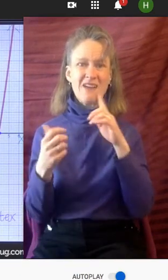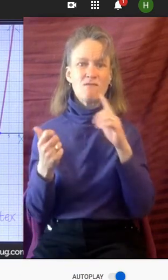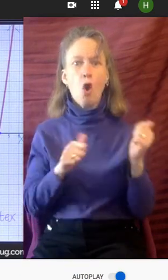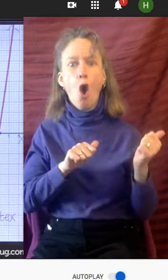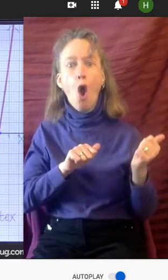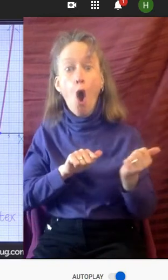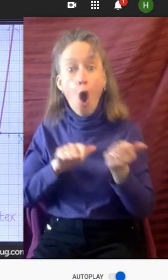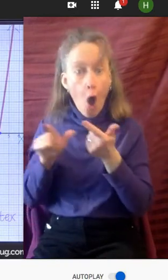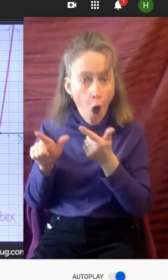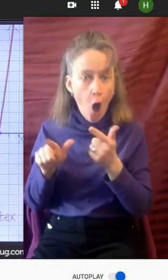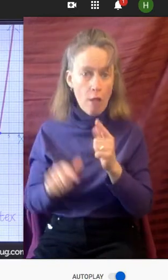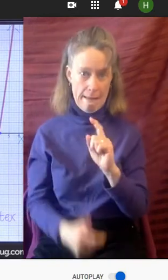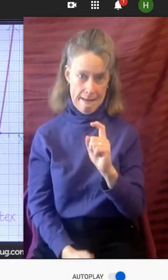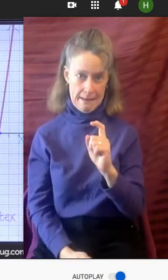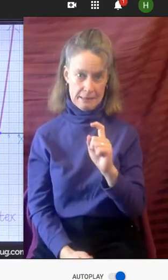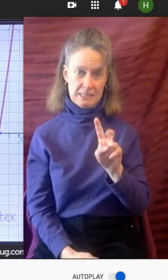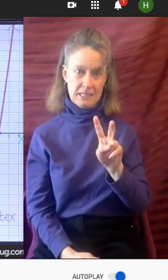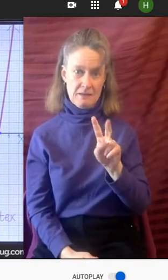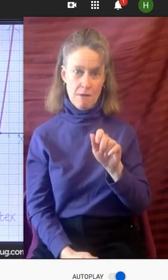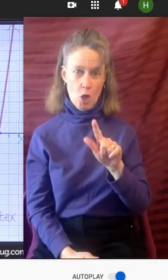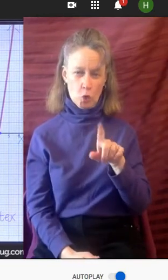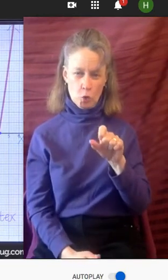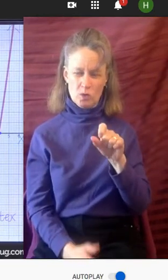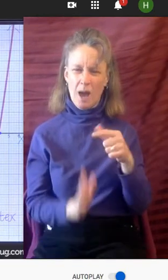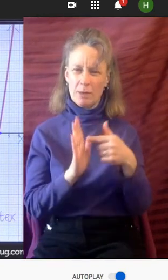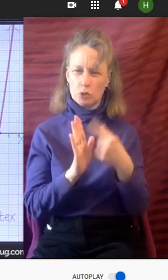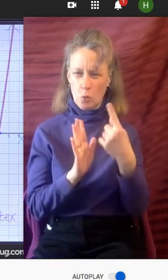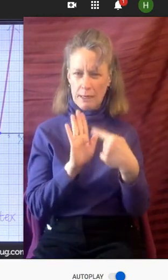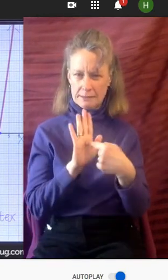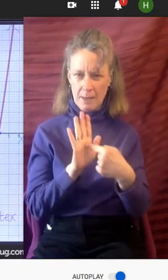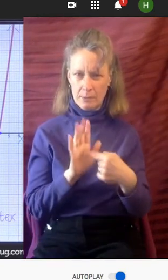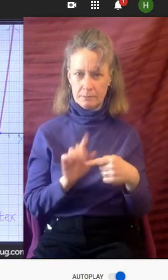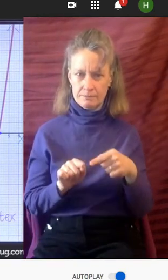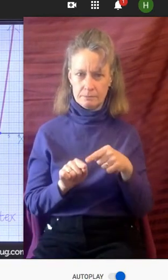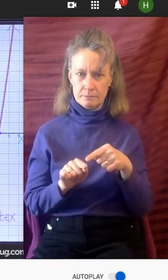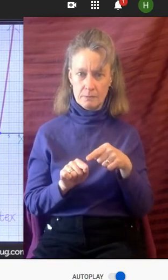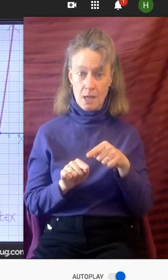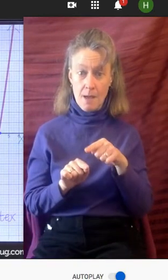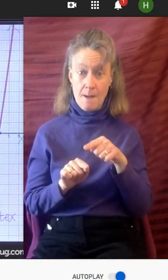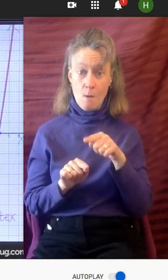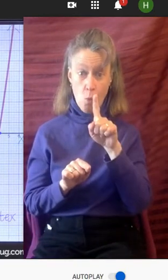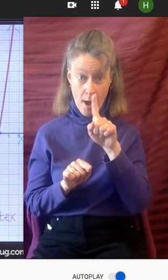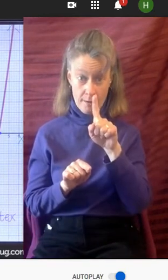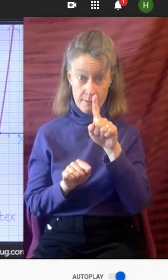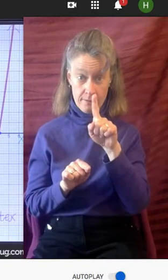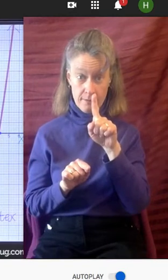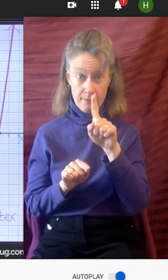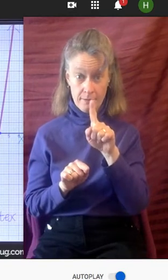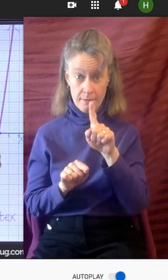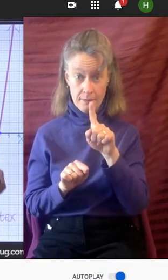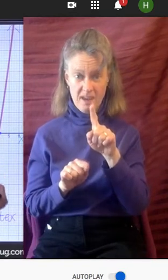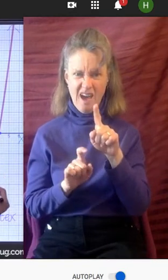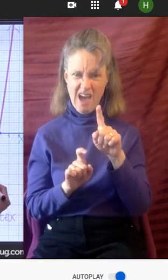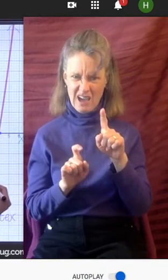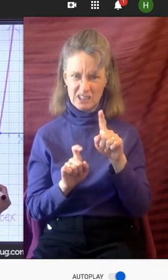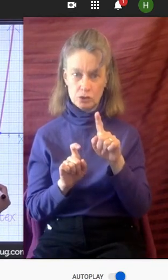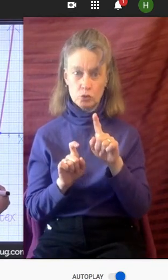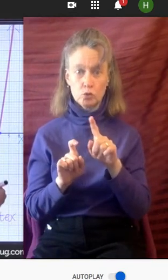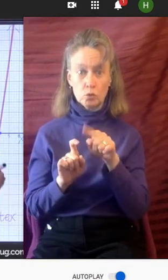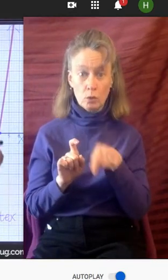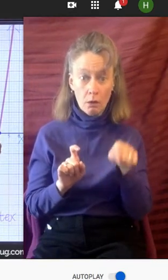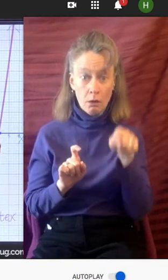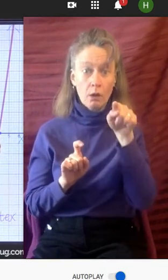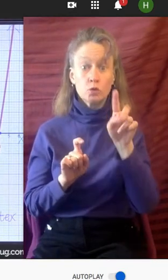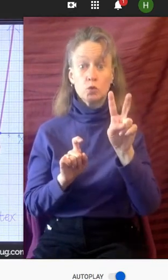you. This point, the x value is +1. This point, x value is +2.